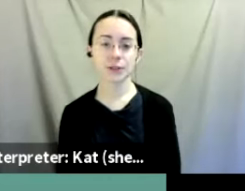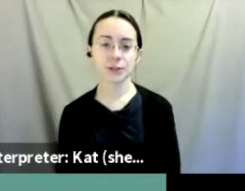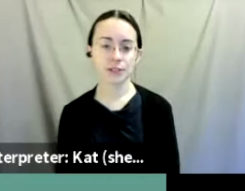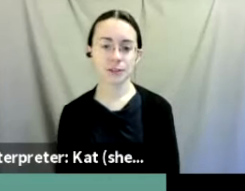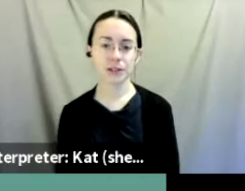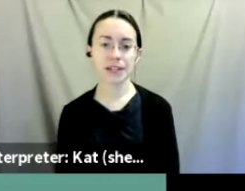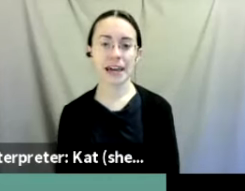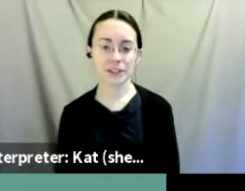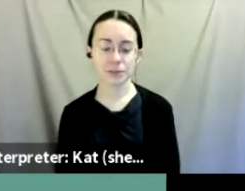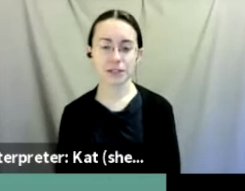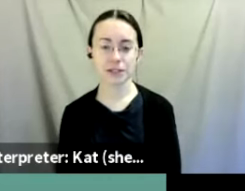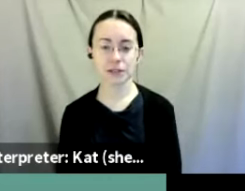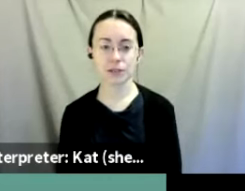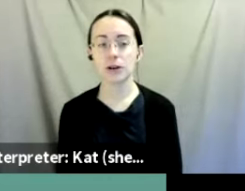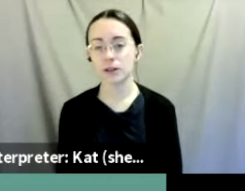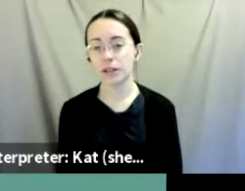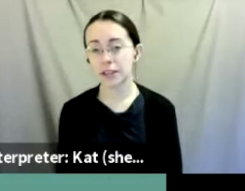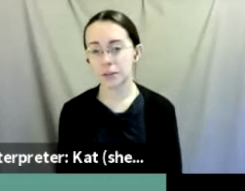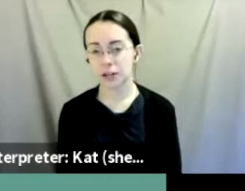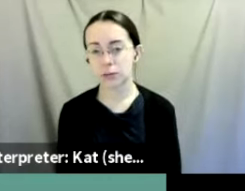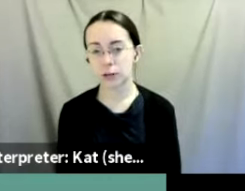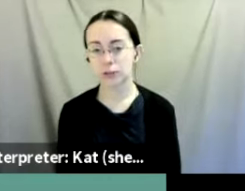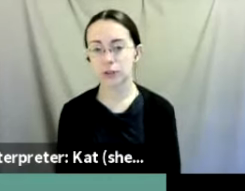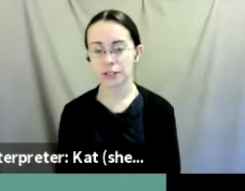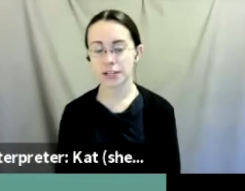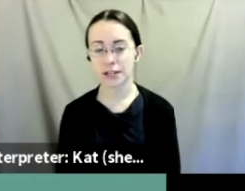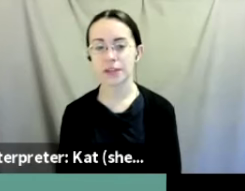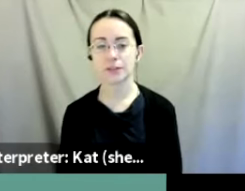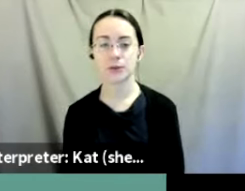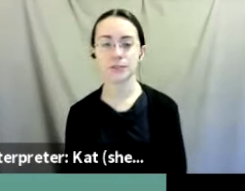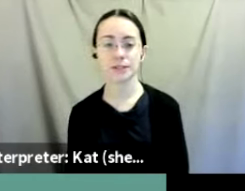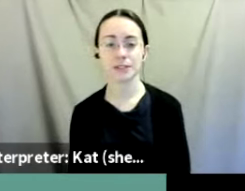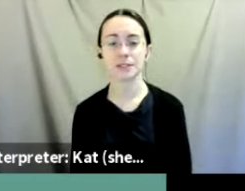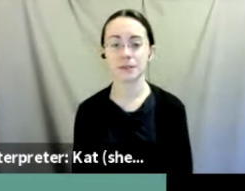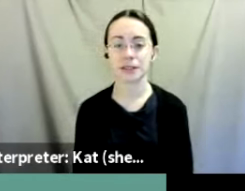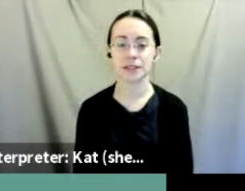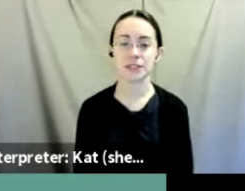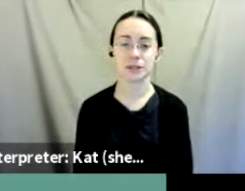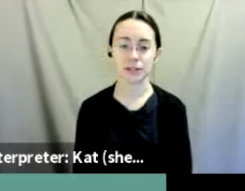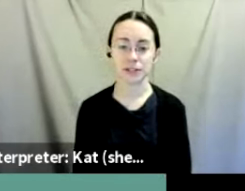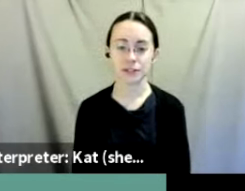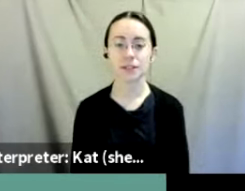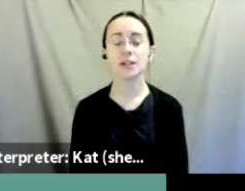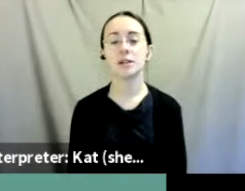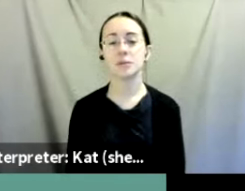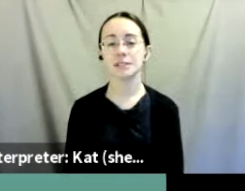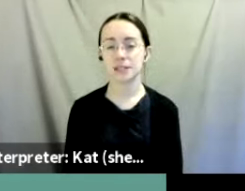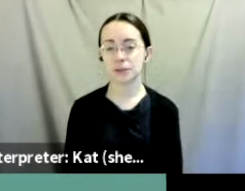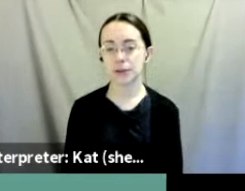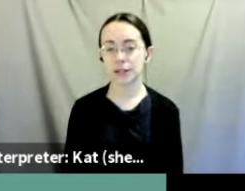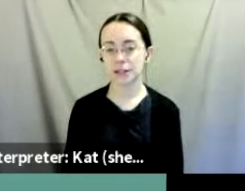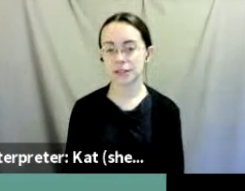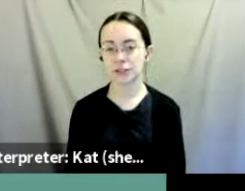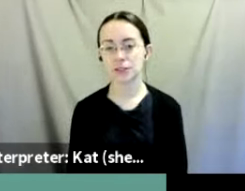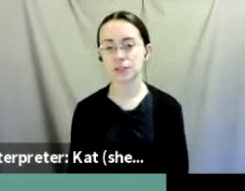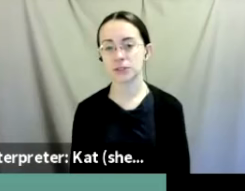And the deaf view of disability has been like the medical model for a long time. That view of deafness is something that needs to be fixed. But instead,